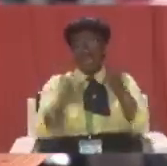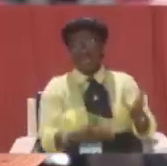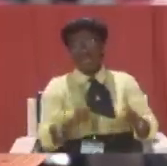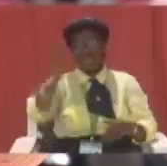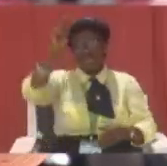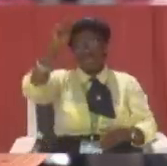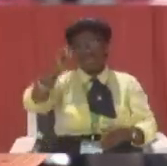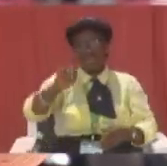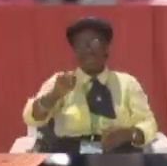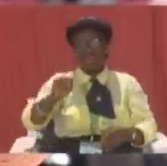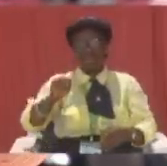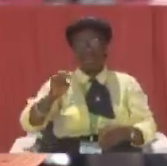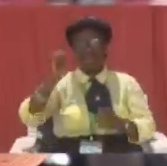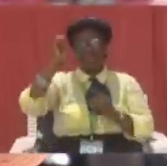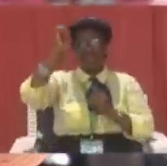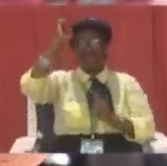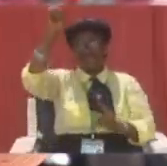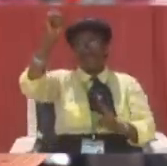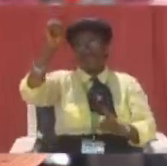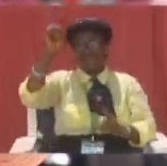he laid his hand on them